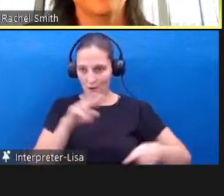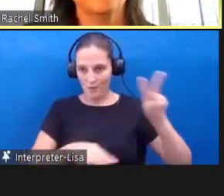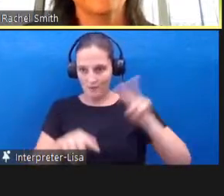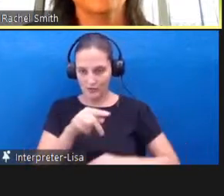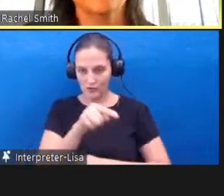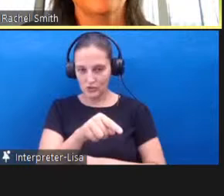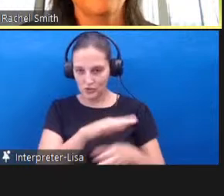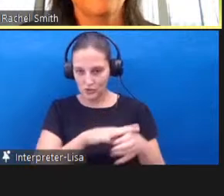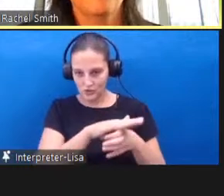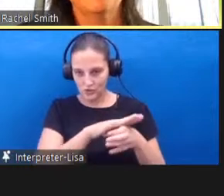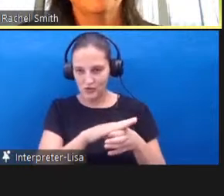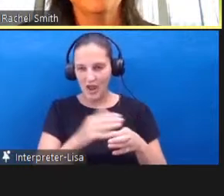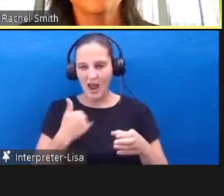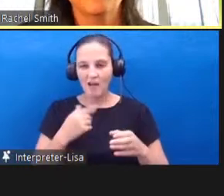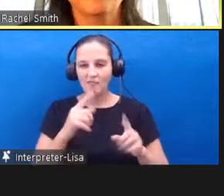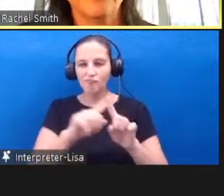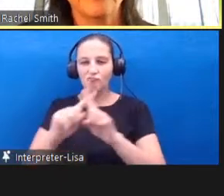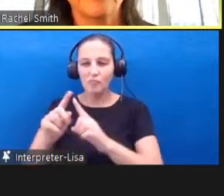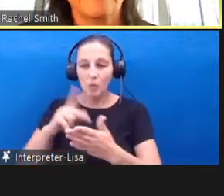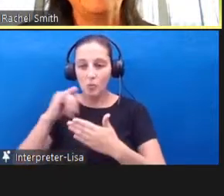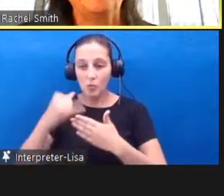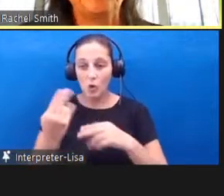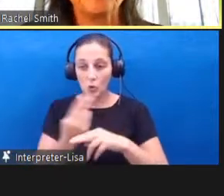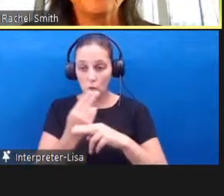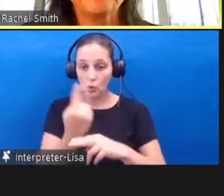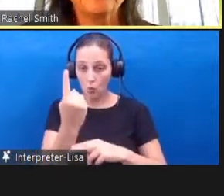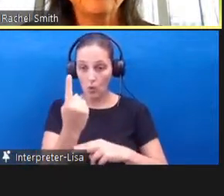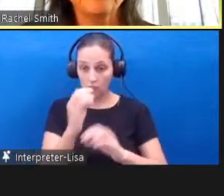have some projects using a telescope on Mauna Kea,